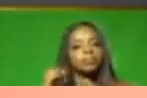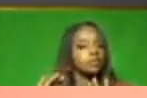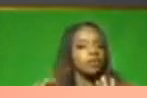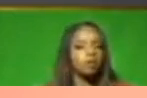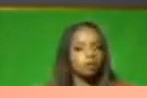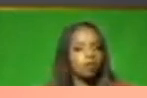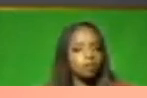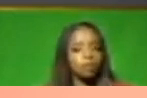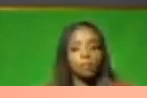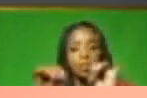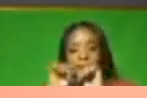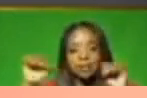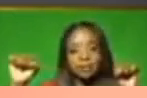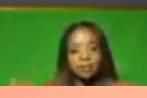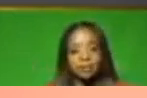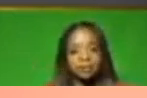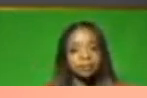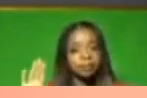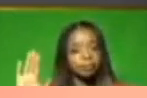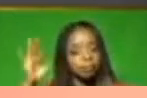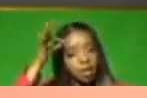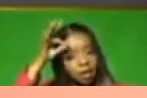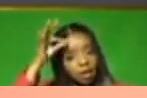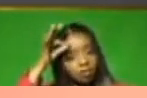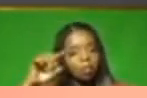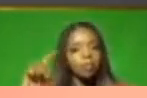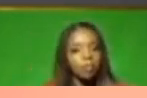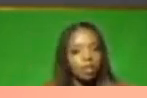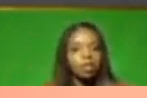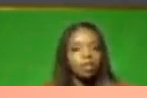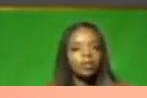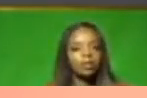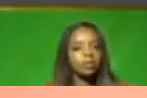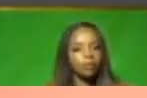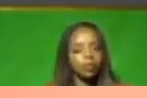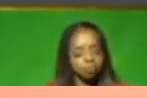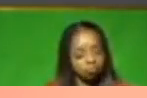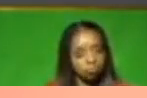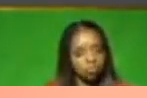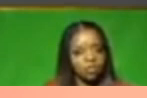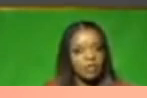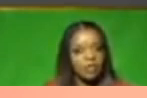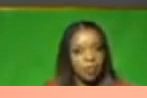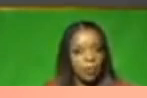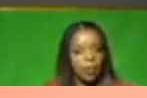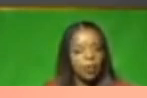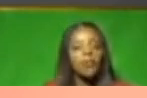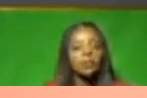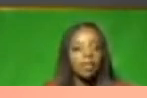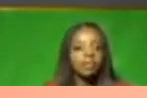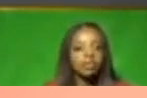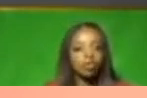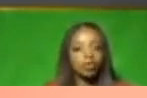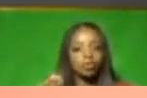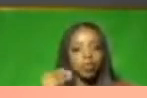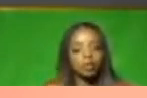government to support a significant expansion of investment in